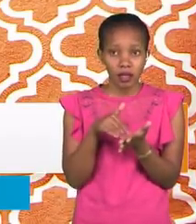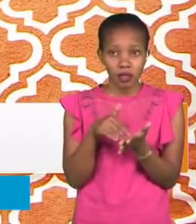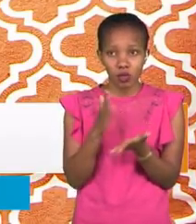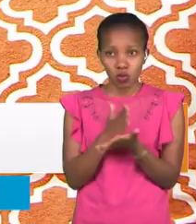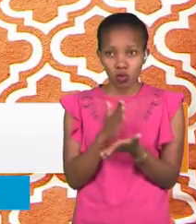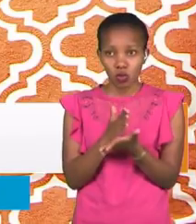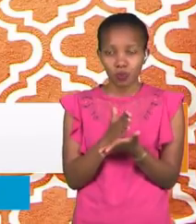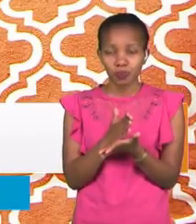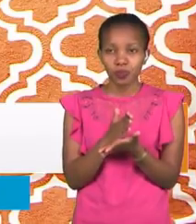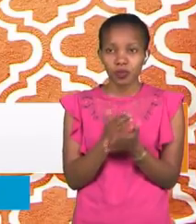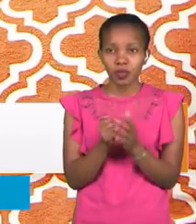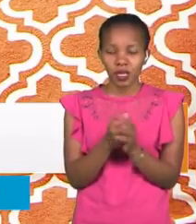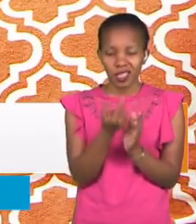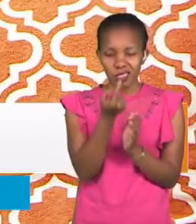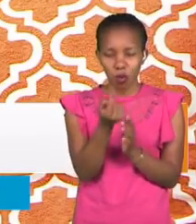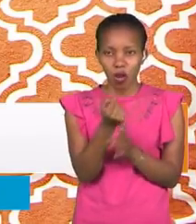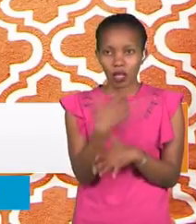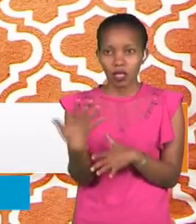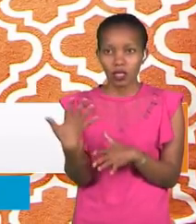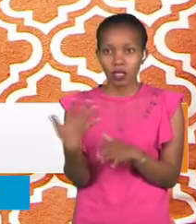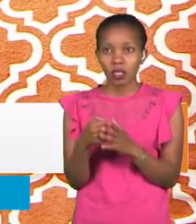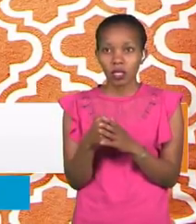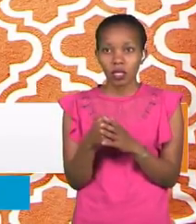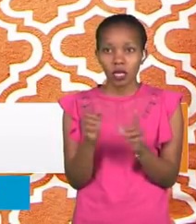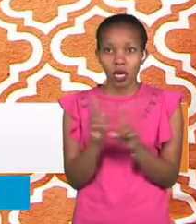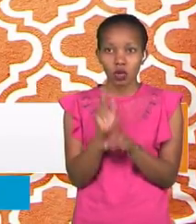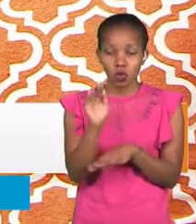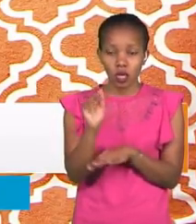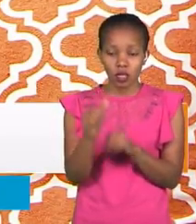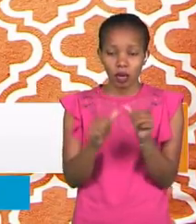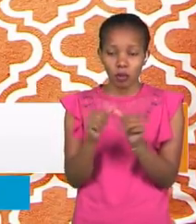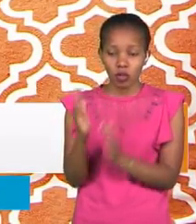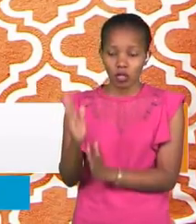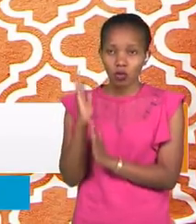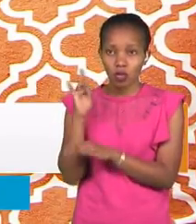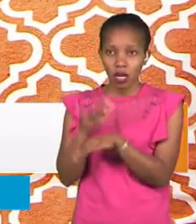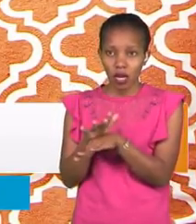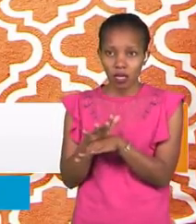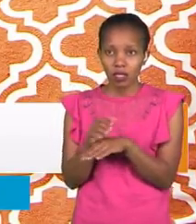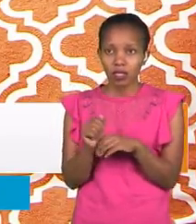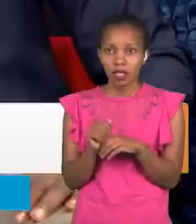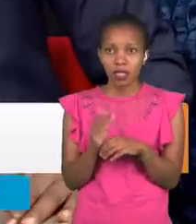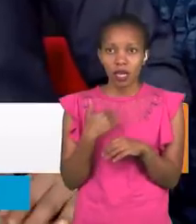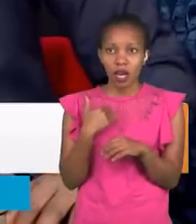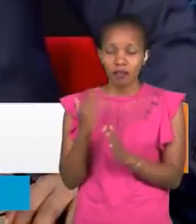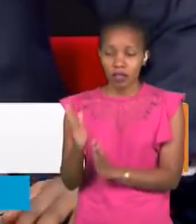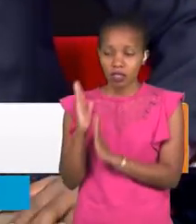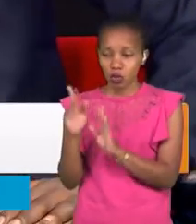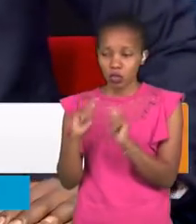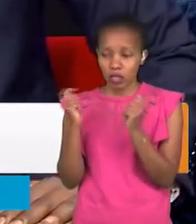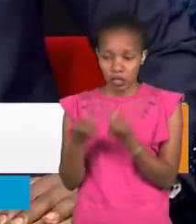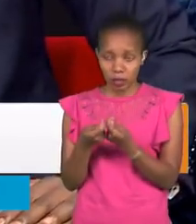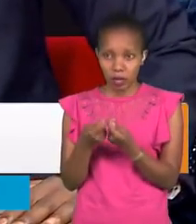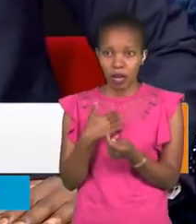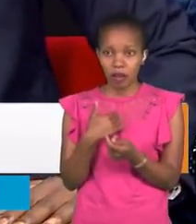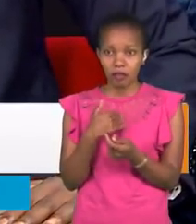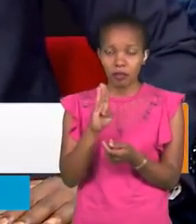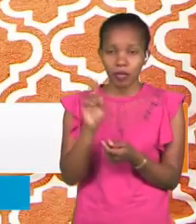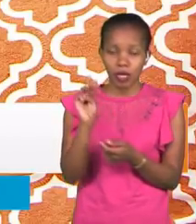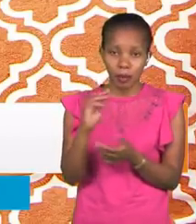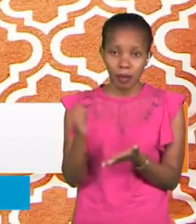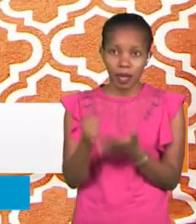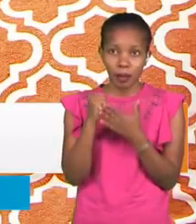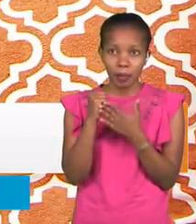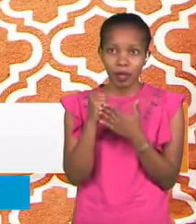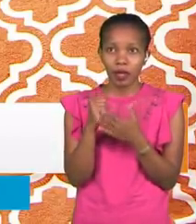are the logistics, the smaller things. And then, of course, you asked about the security earlier. Yes. We have a security team. Okay. Yeah. BM is helping